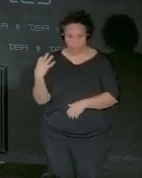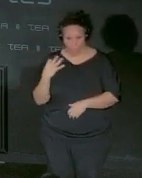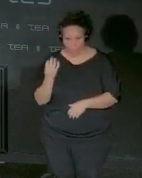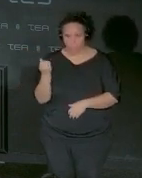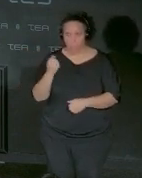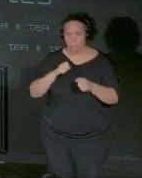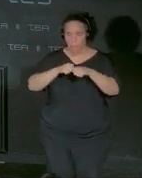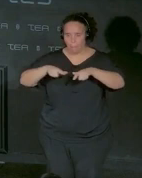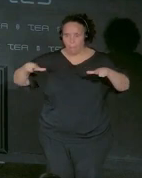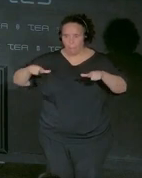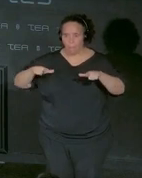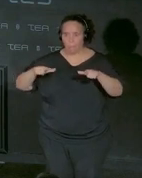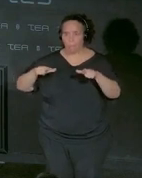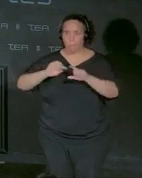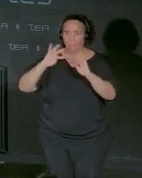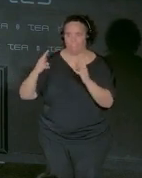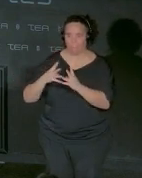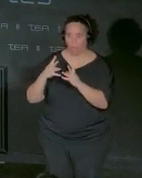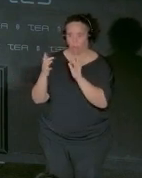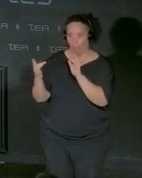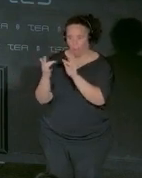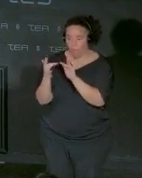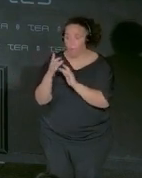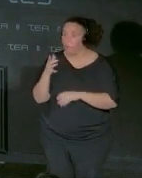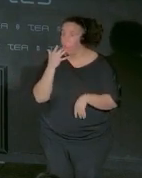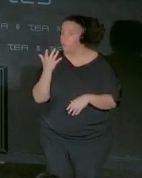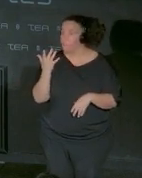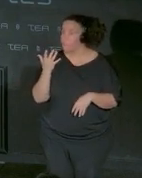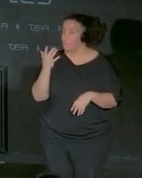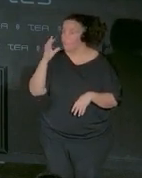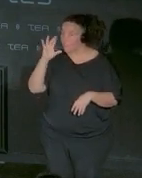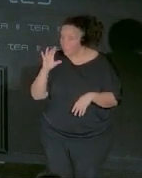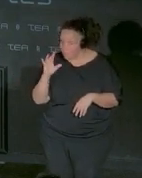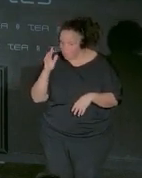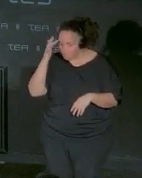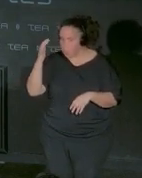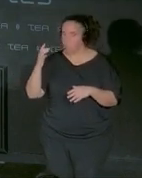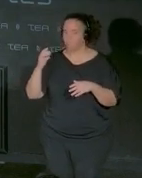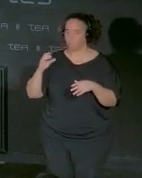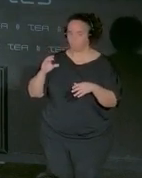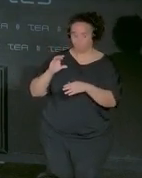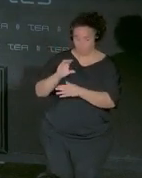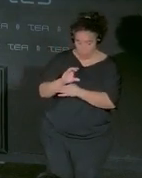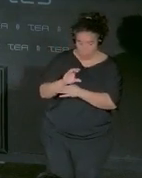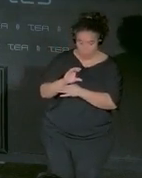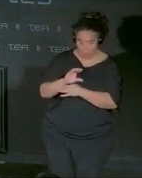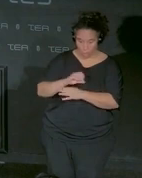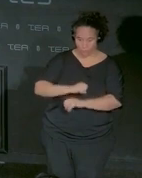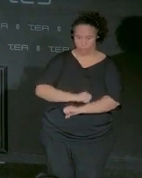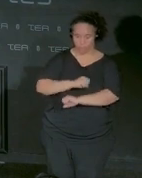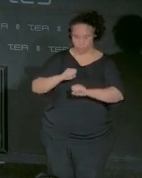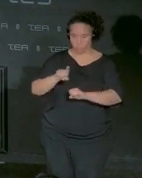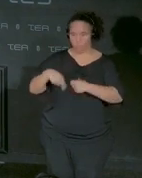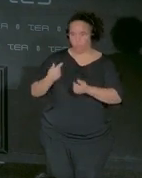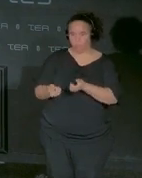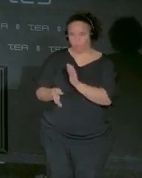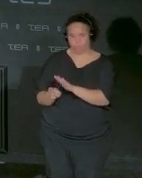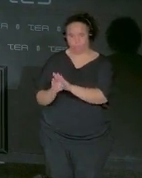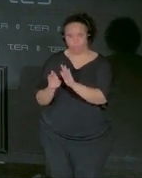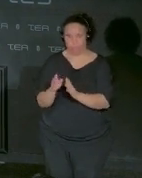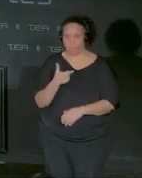studios coming in with a great project, and the first thing you ask for is money. If they come in with money from a cultural fund, they can say, hey, we would like